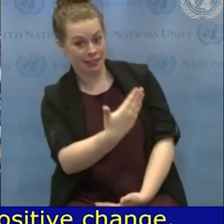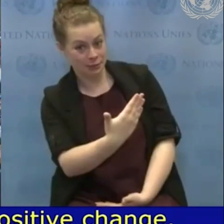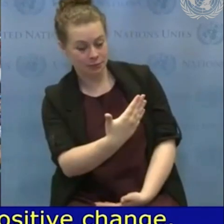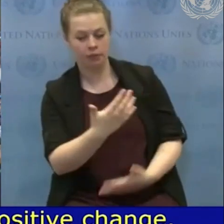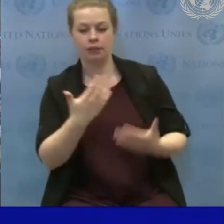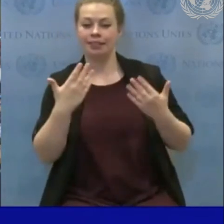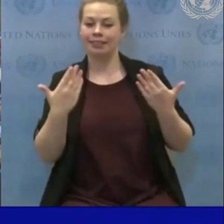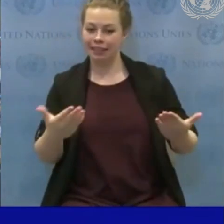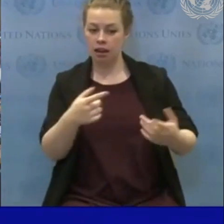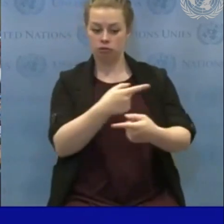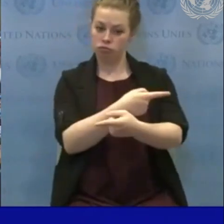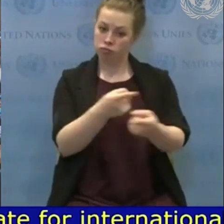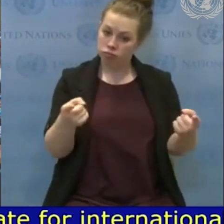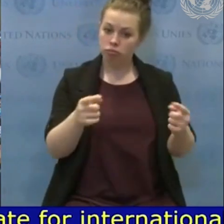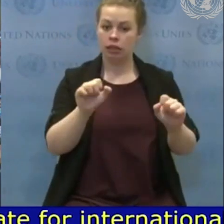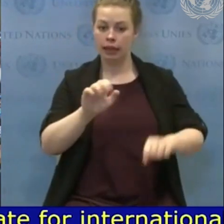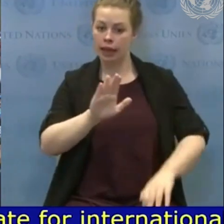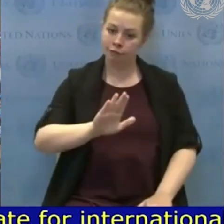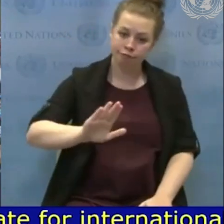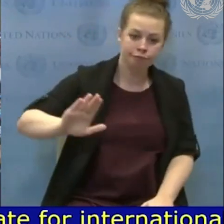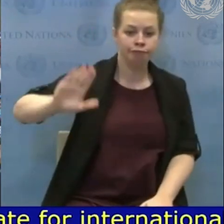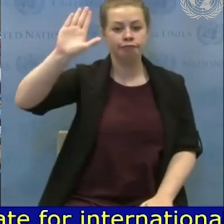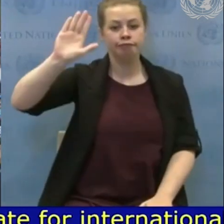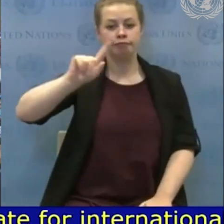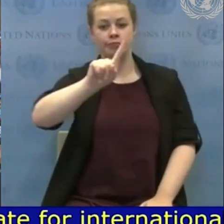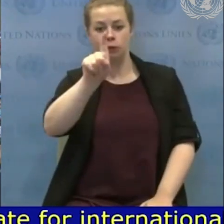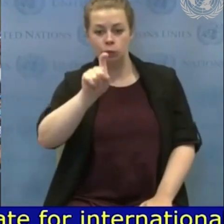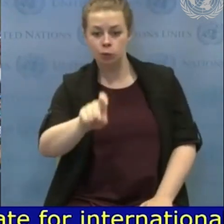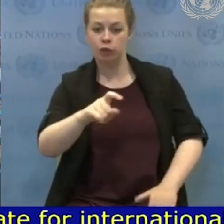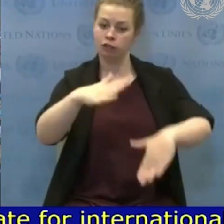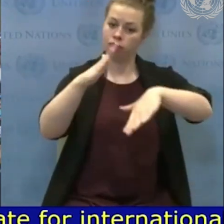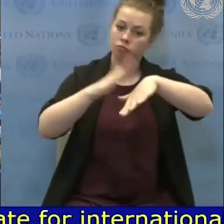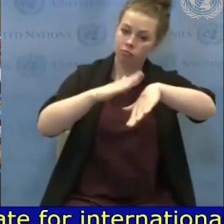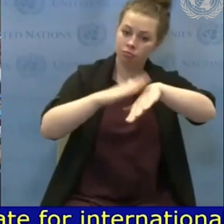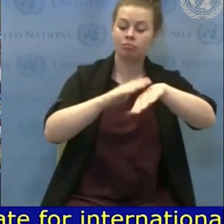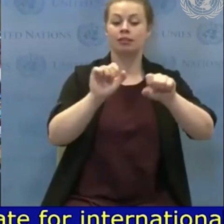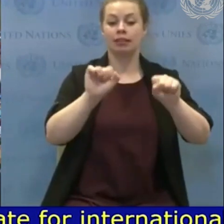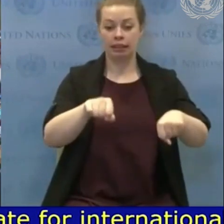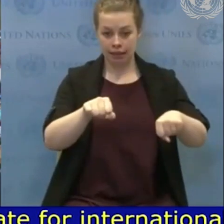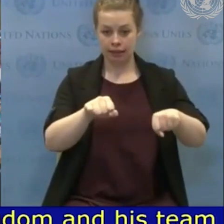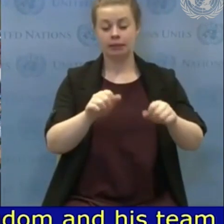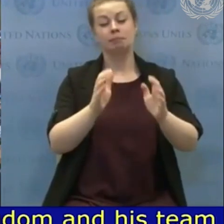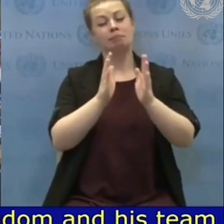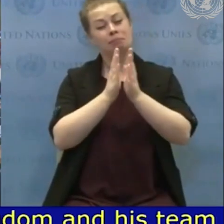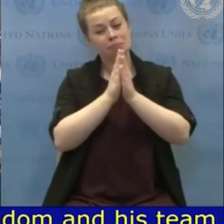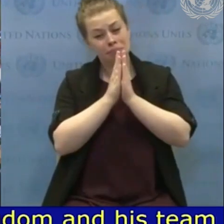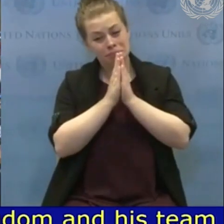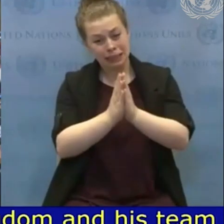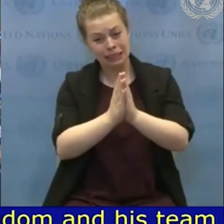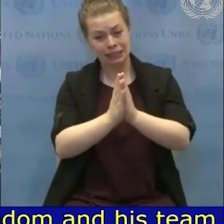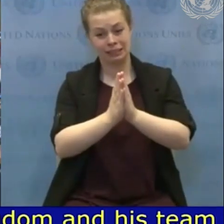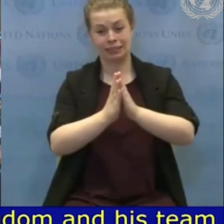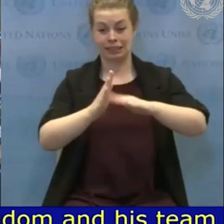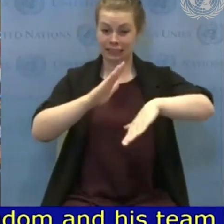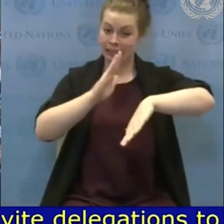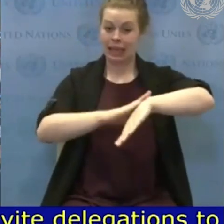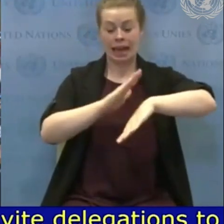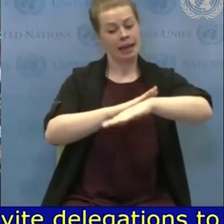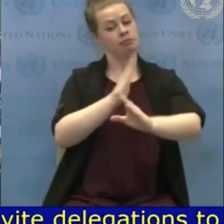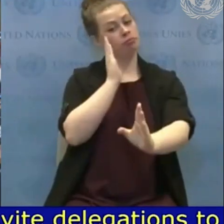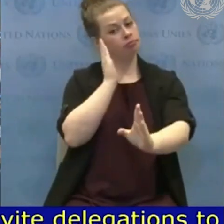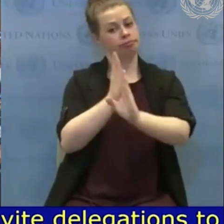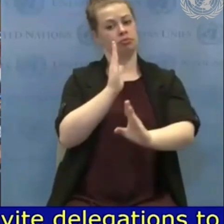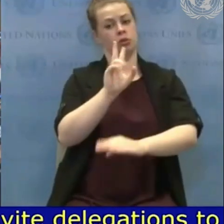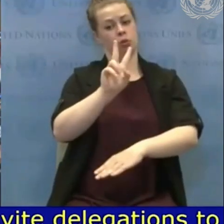delegation to have an interactive dialogue with presenting country, and I would like to appeal to delegation to observe the time limit of 2